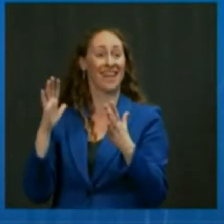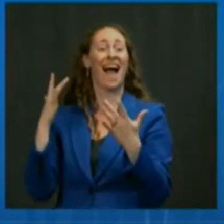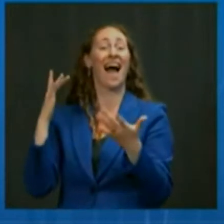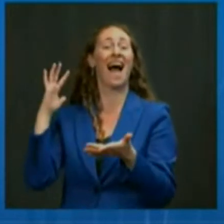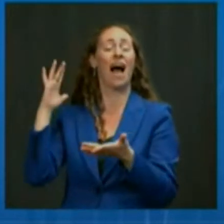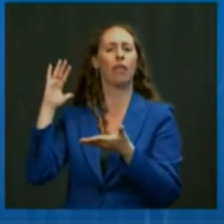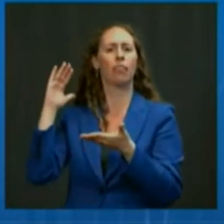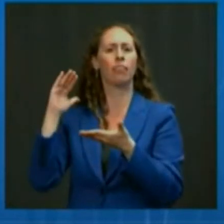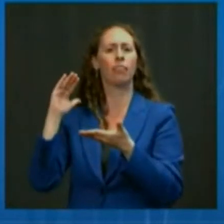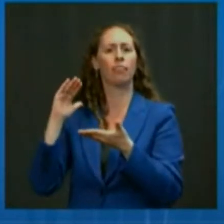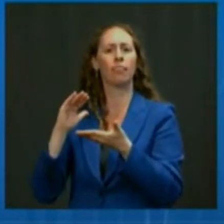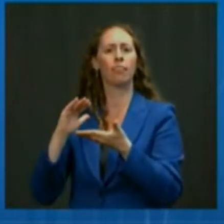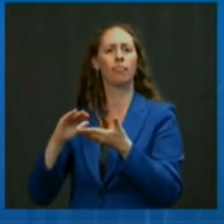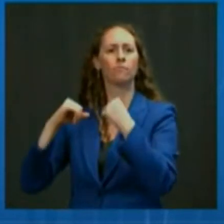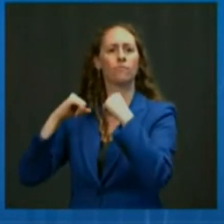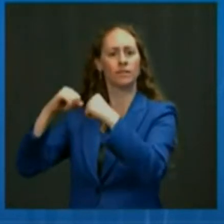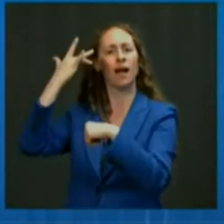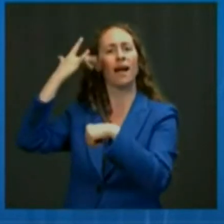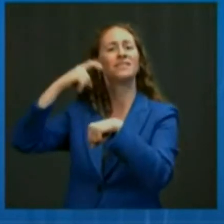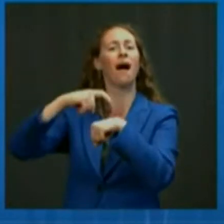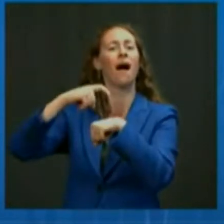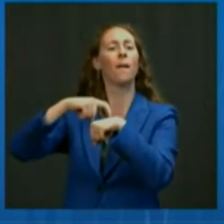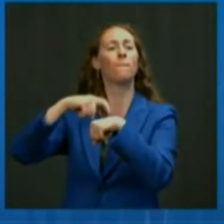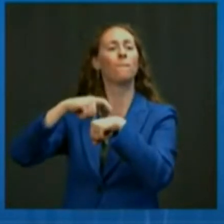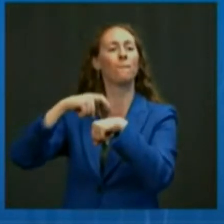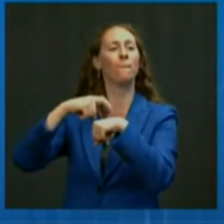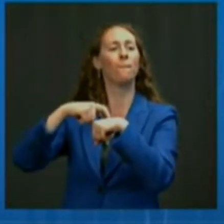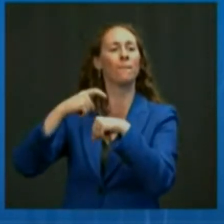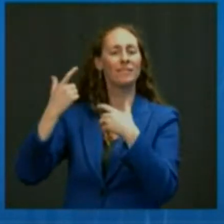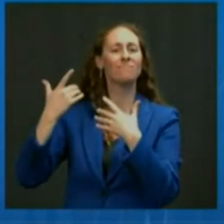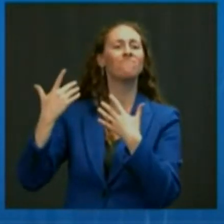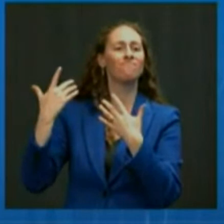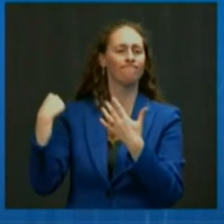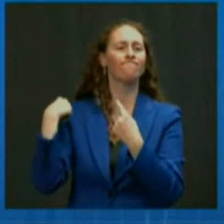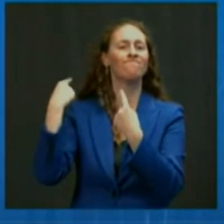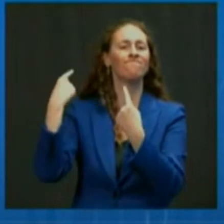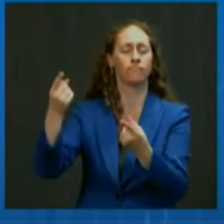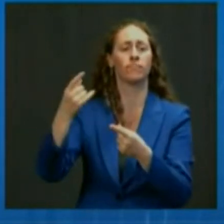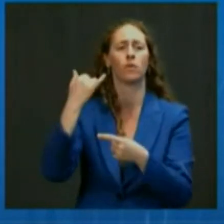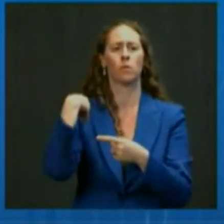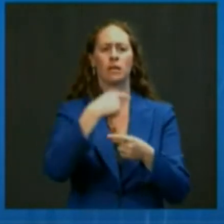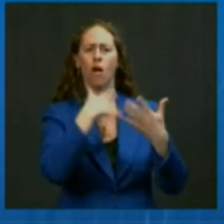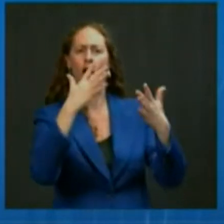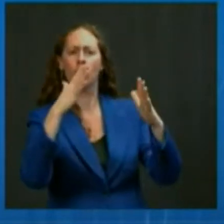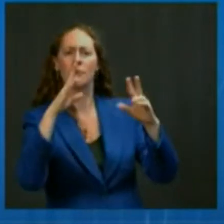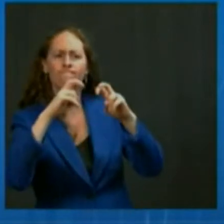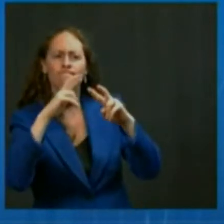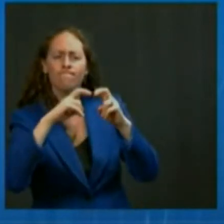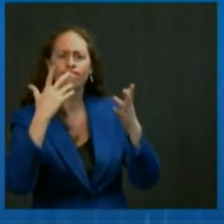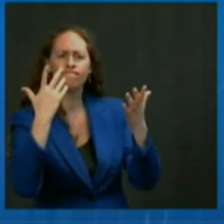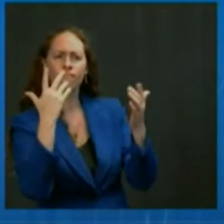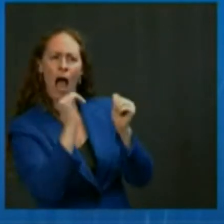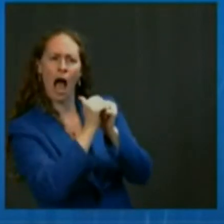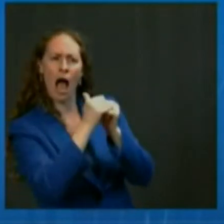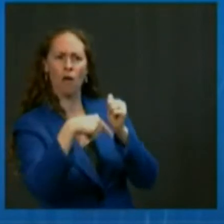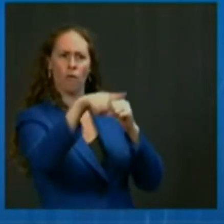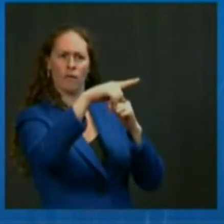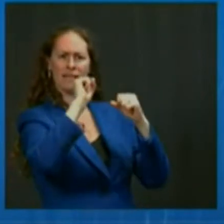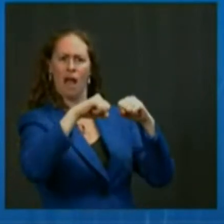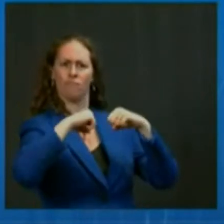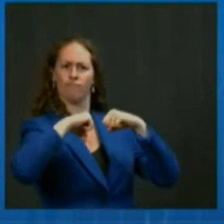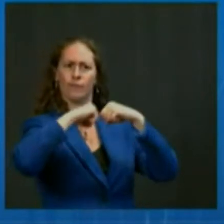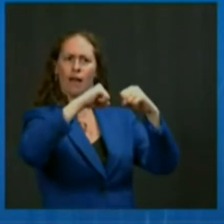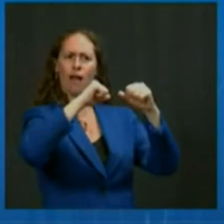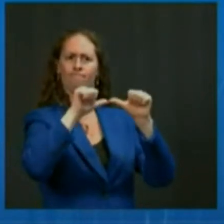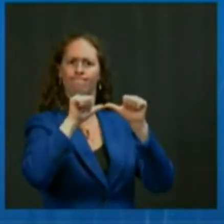from a number of cohorts in the United States and around the world to understand how long protection from the initial COVID-19